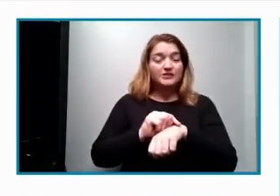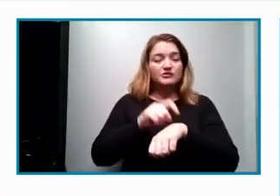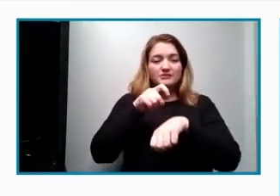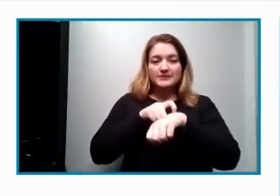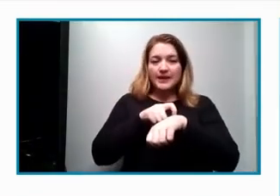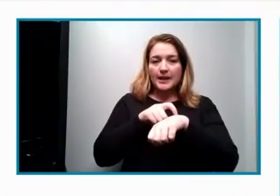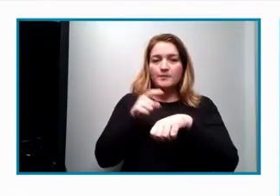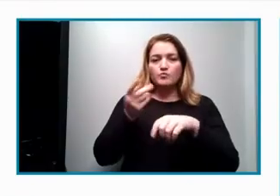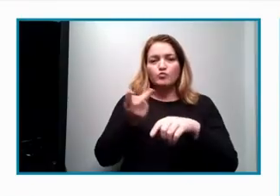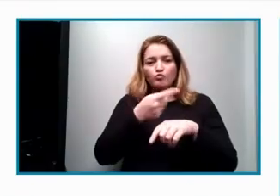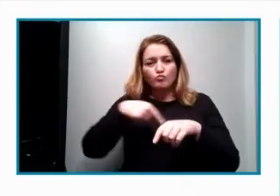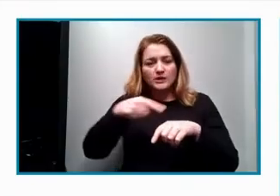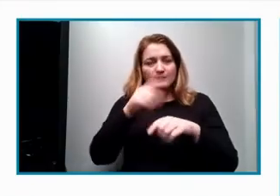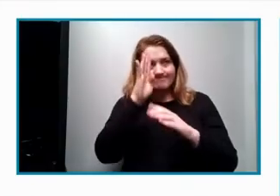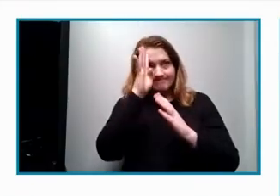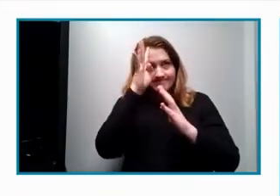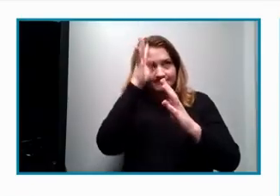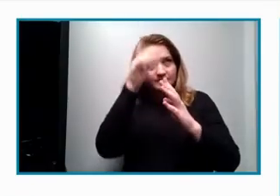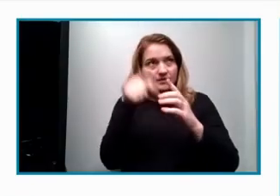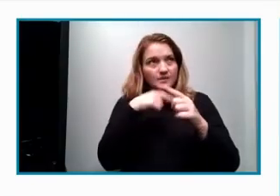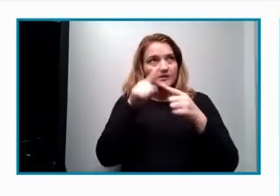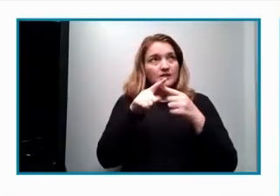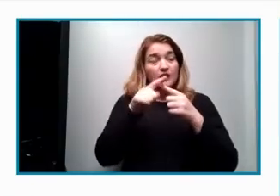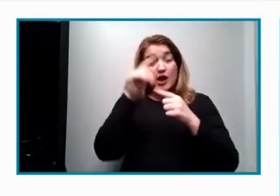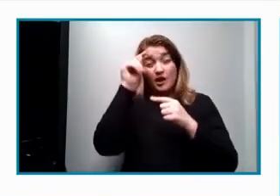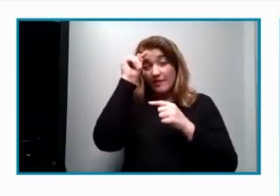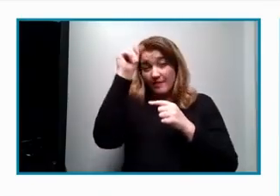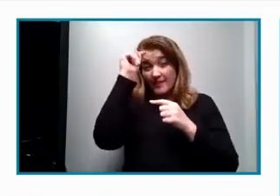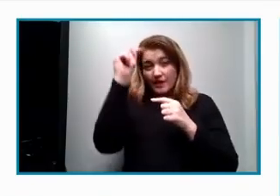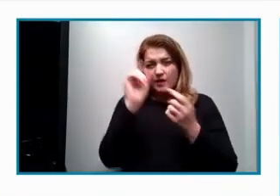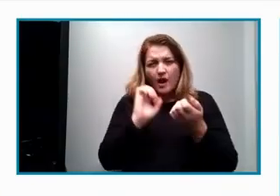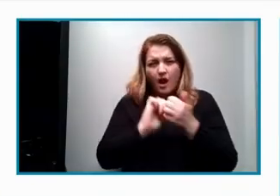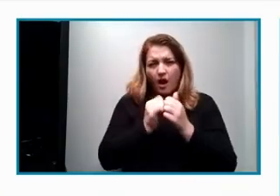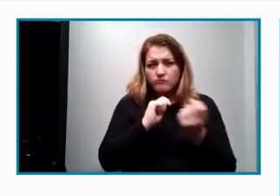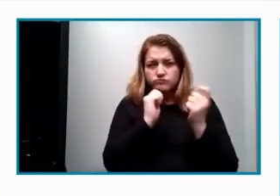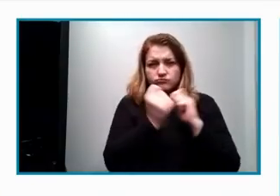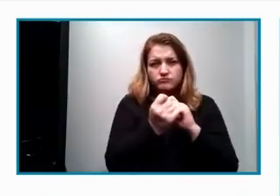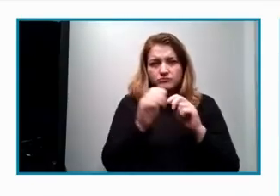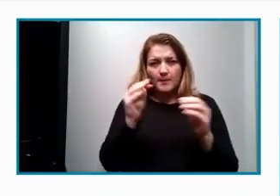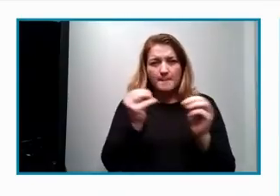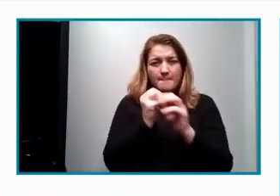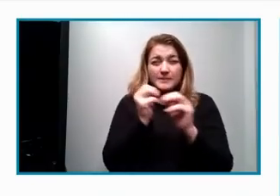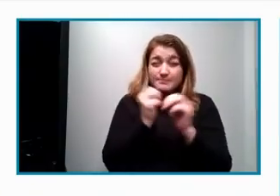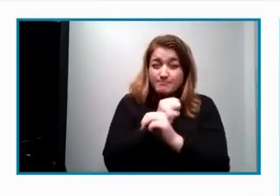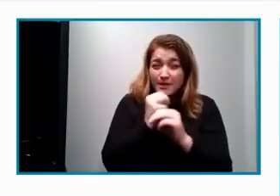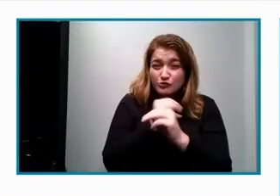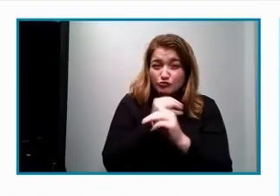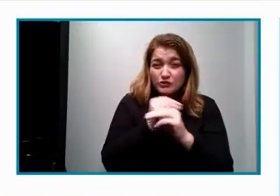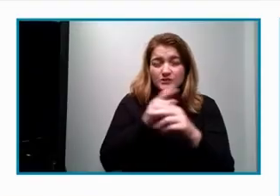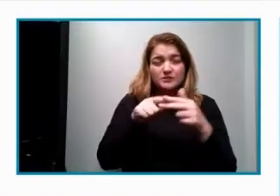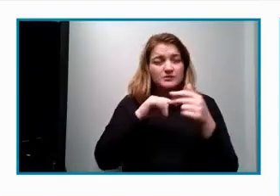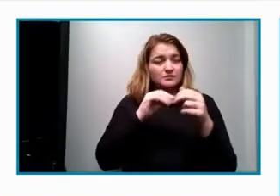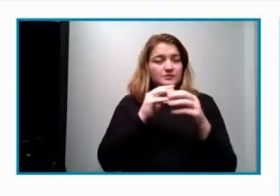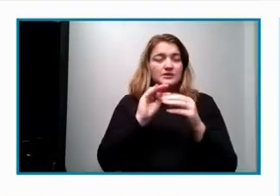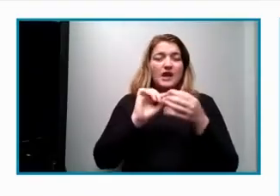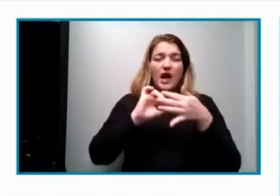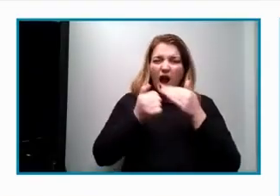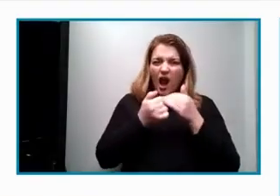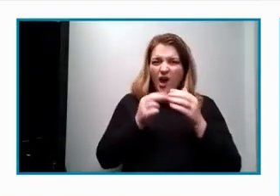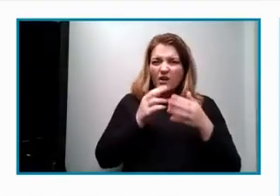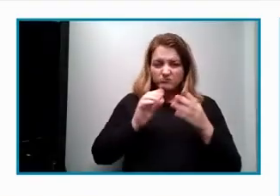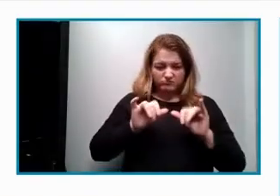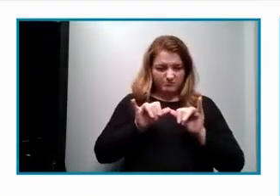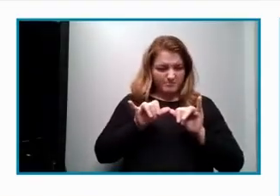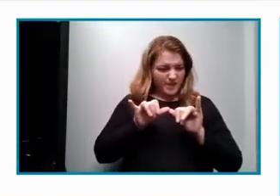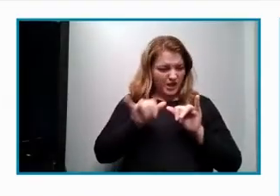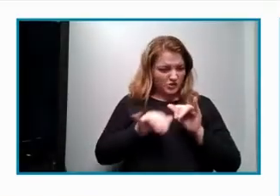a logic model, performance indicators, and metrics to measure outcomes. So in this first part of the webinar,